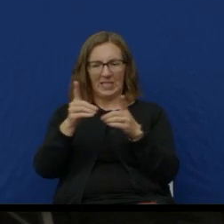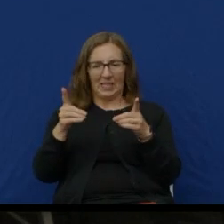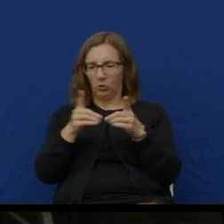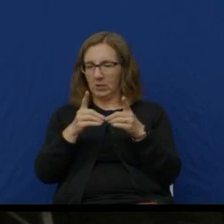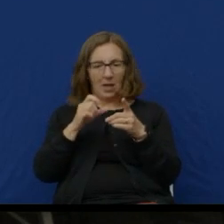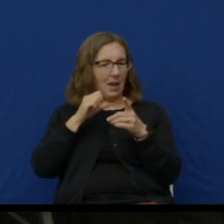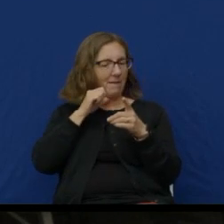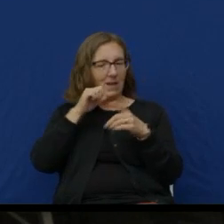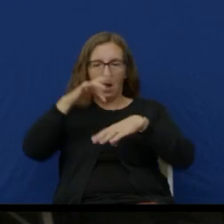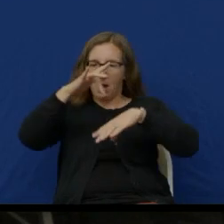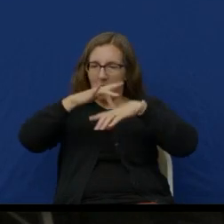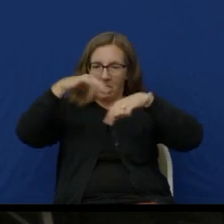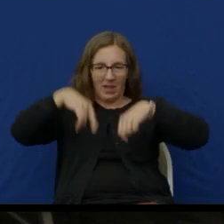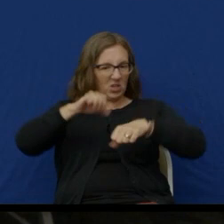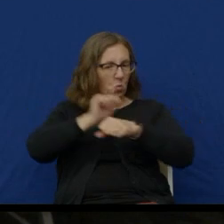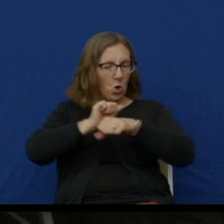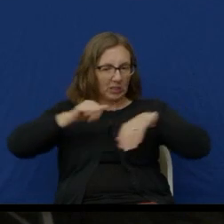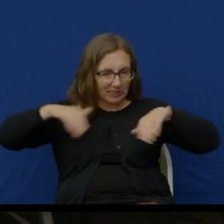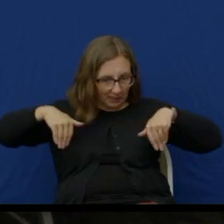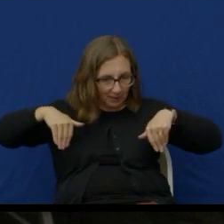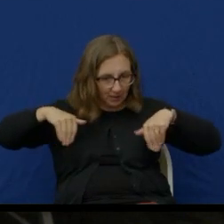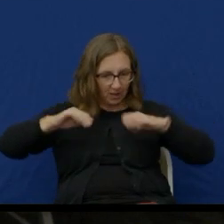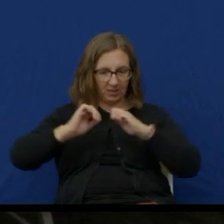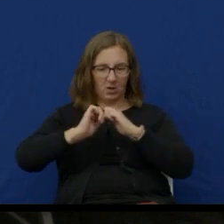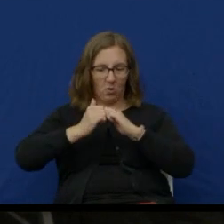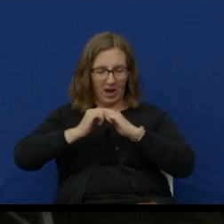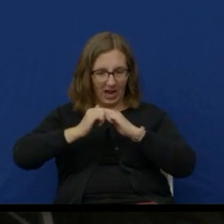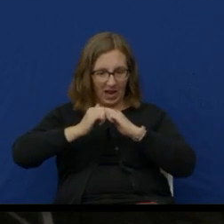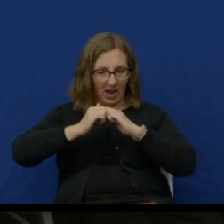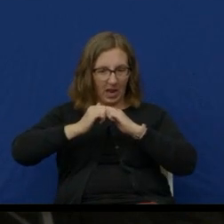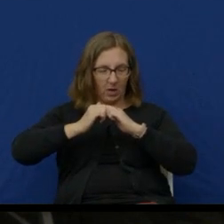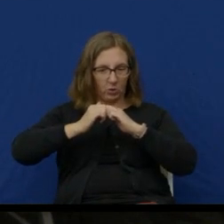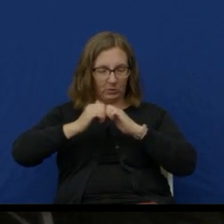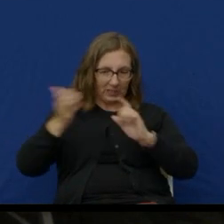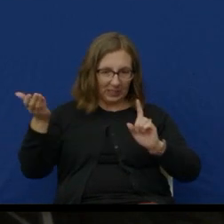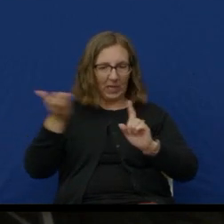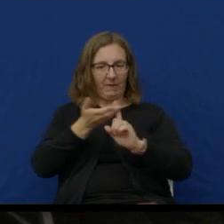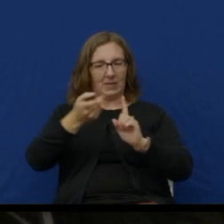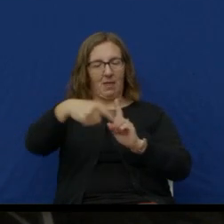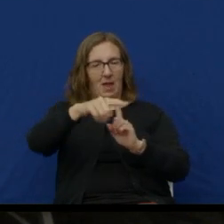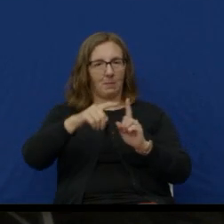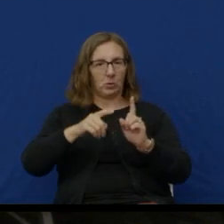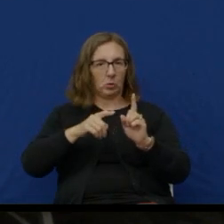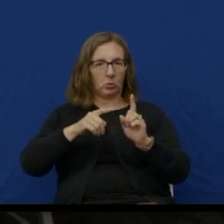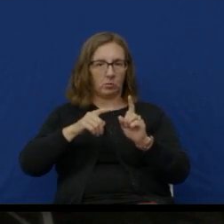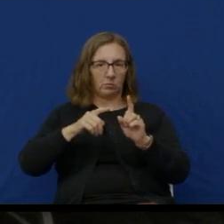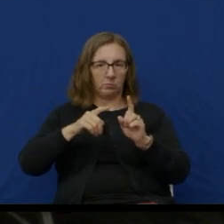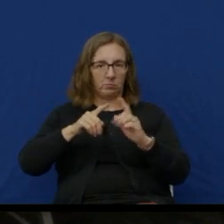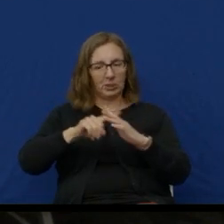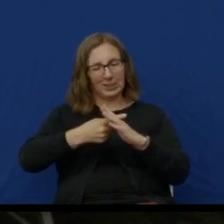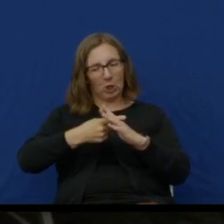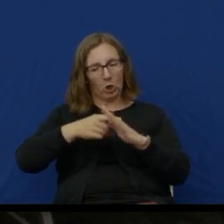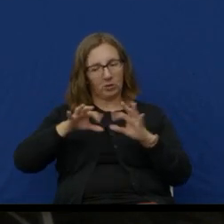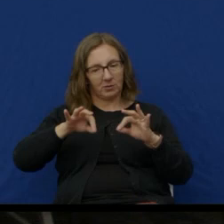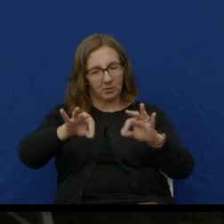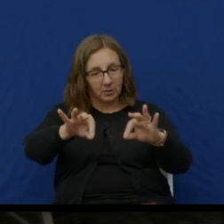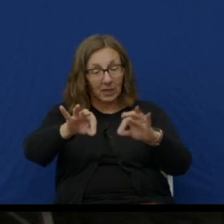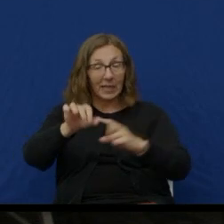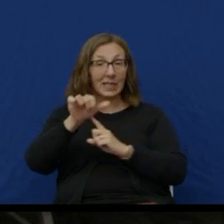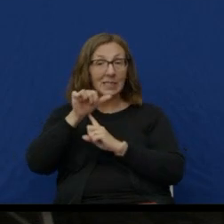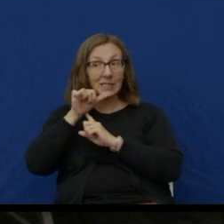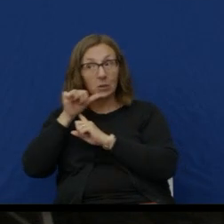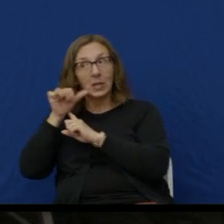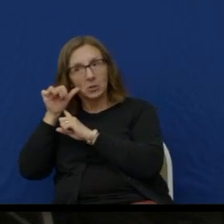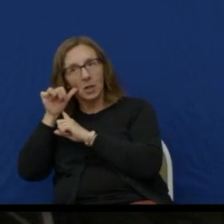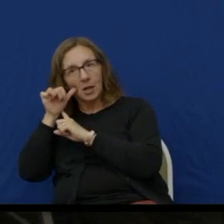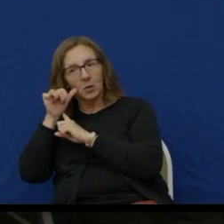work. So how do we get them getting that work started? And I think that was the other thing from that activity yesterday, is we